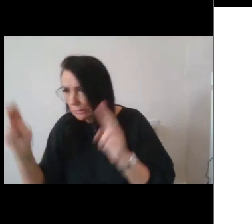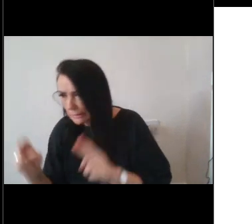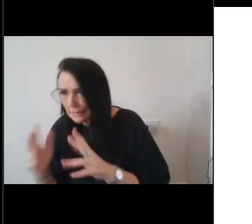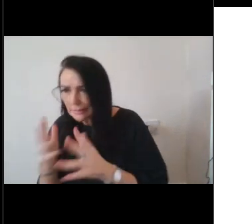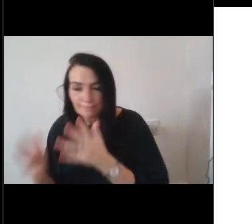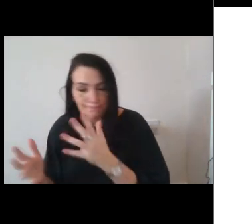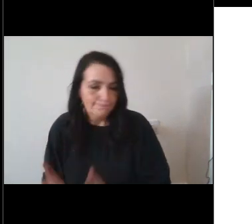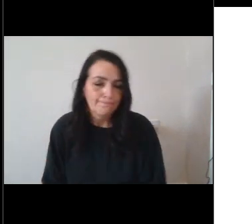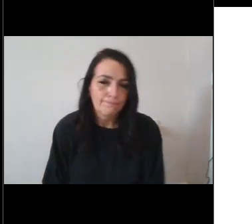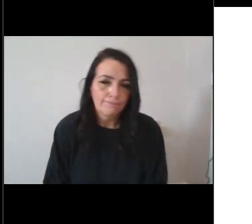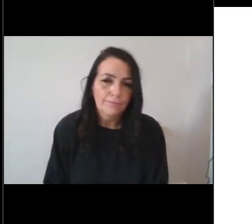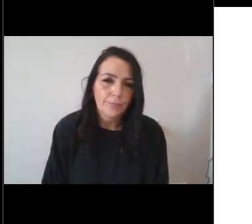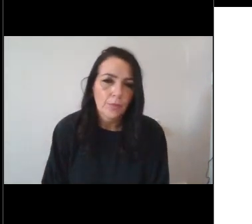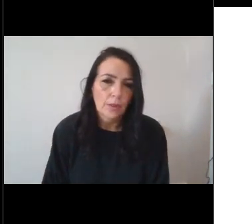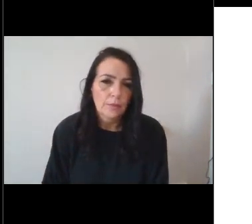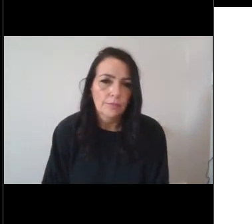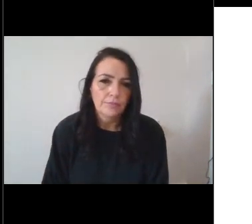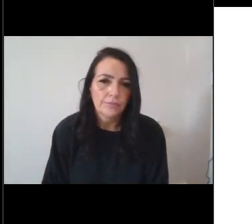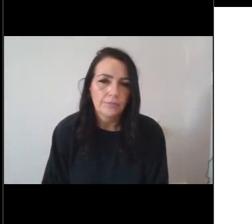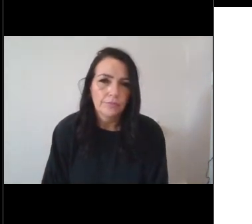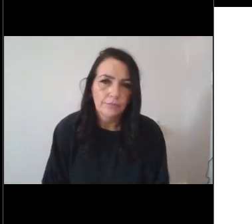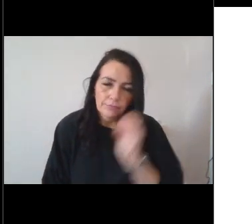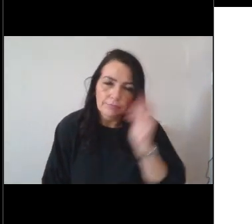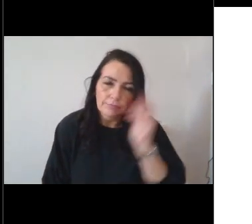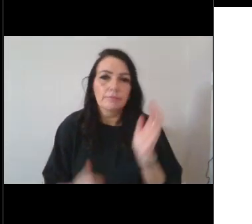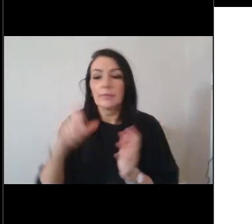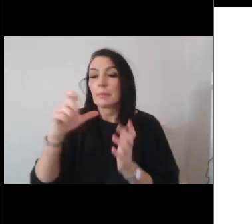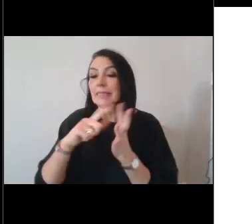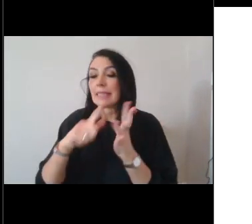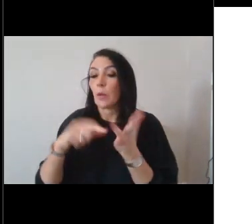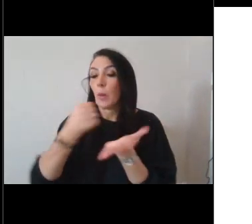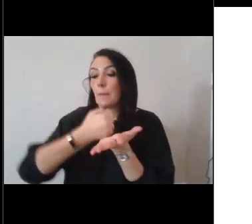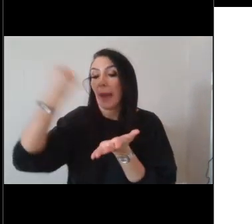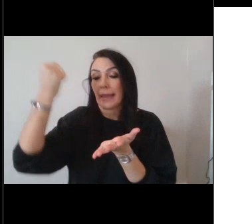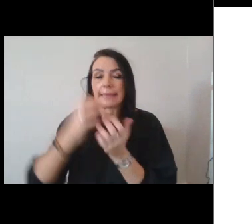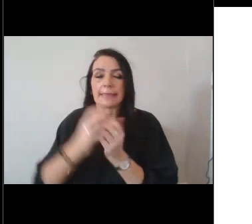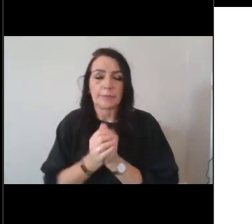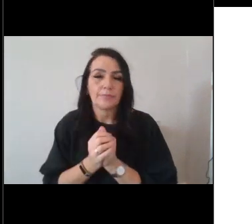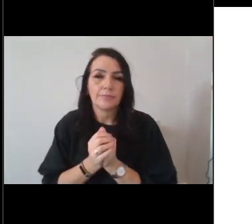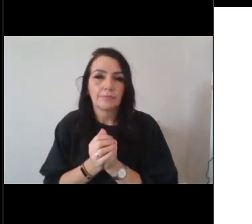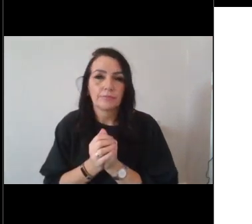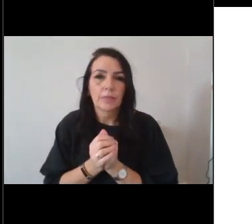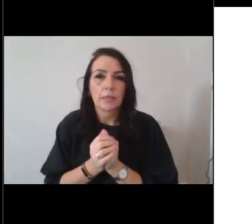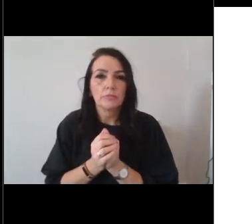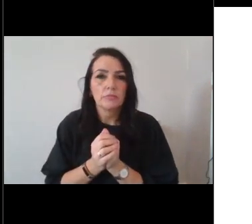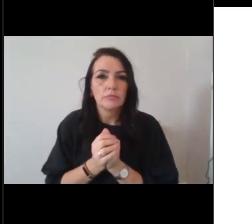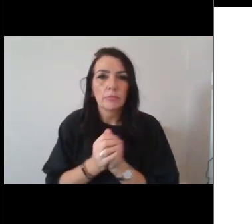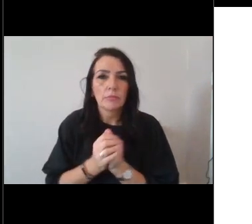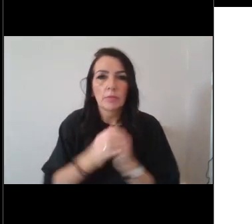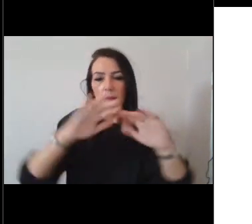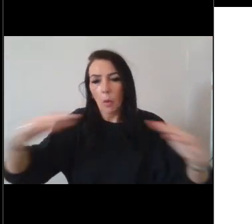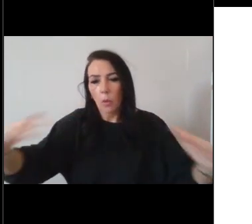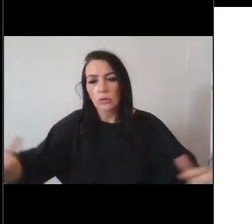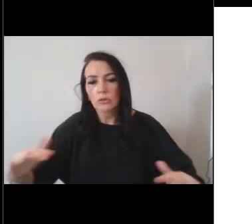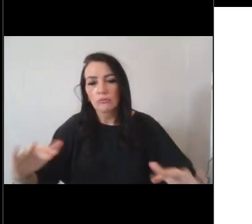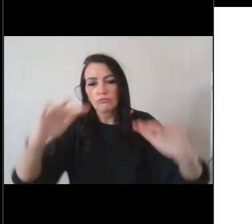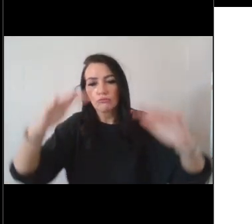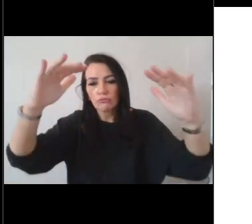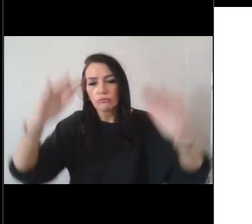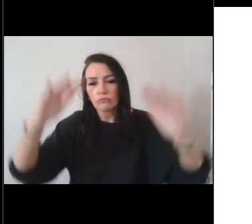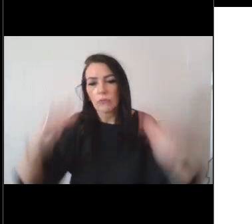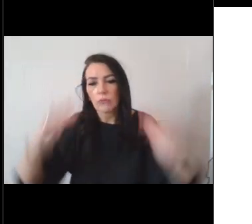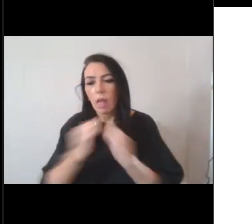How about another example? So say you were the CEO of a bank, you might be reviewing whether rising oceans will impact the value of properties